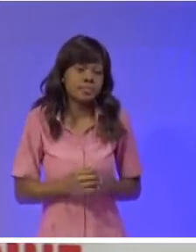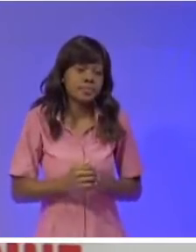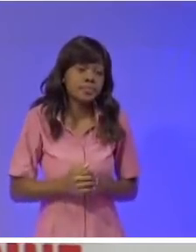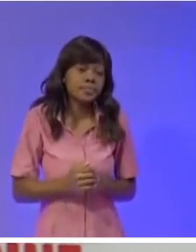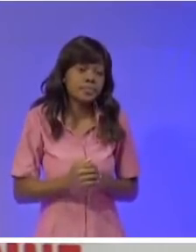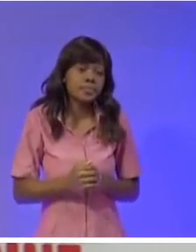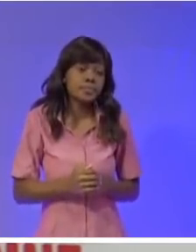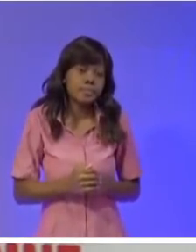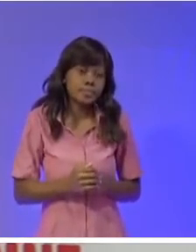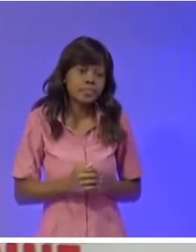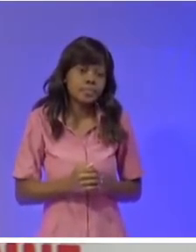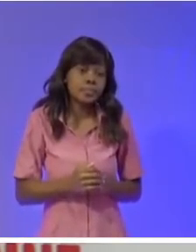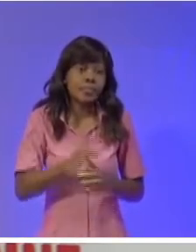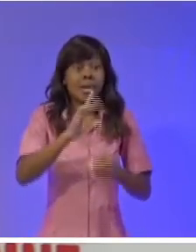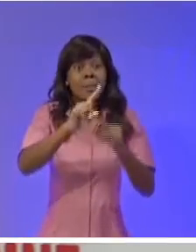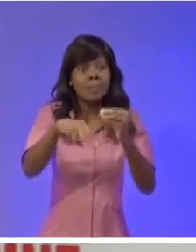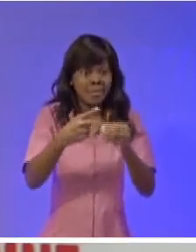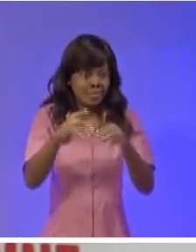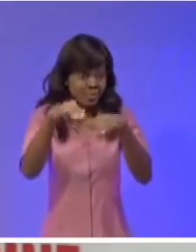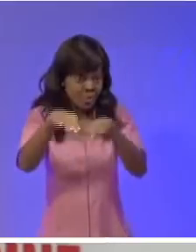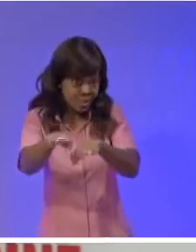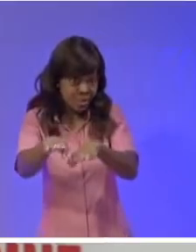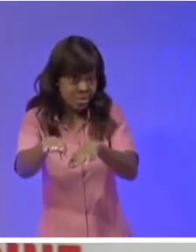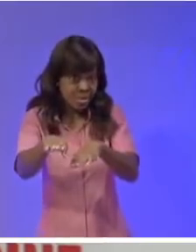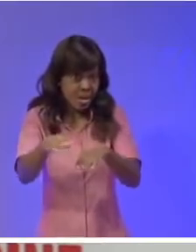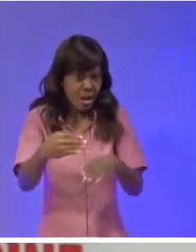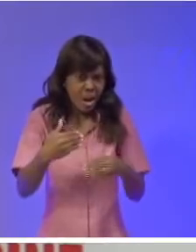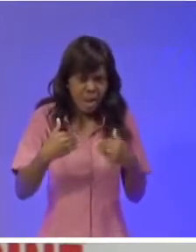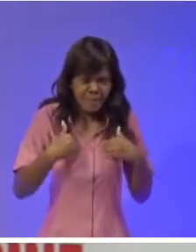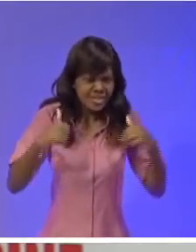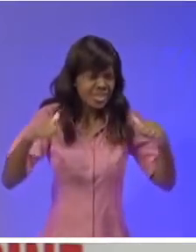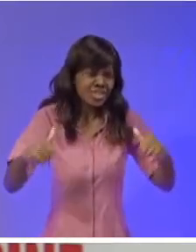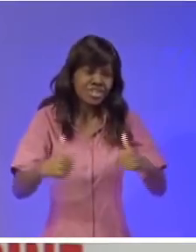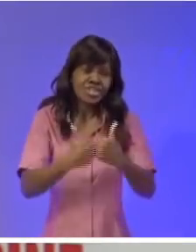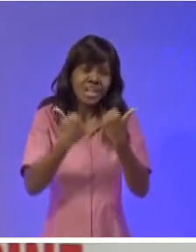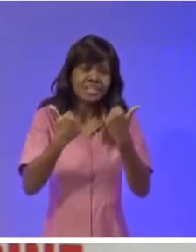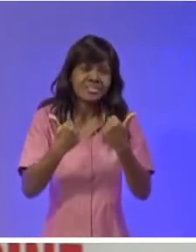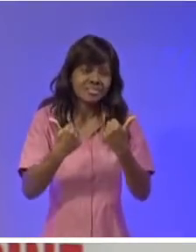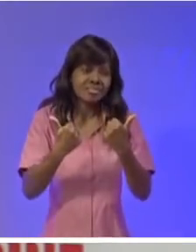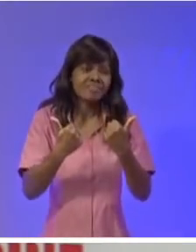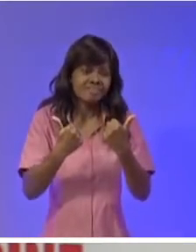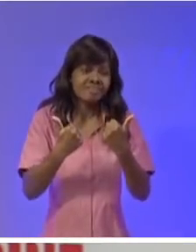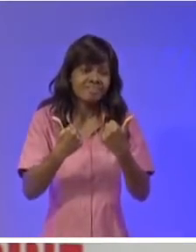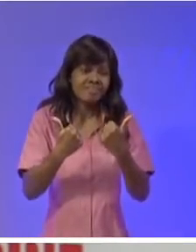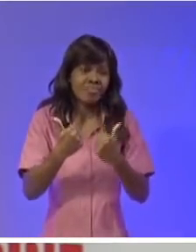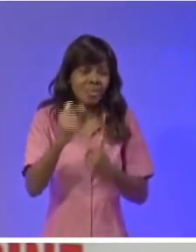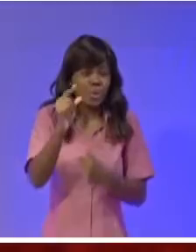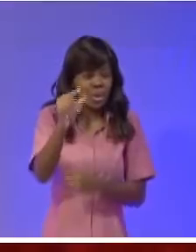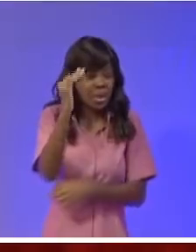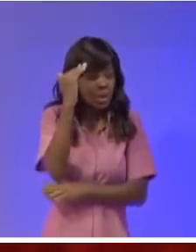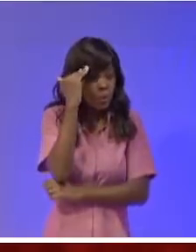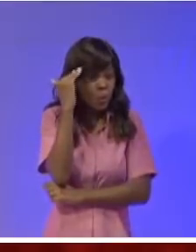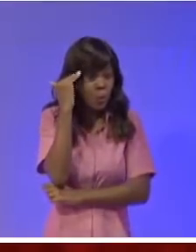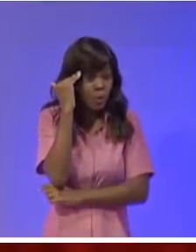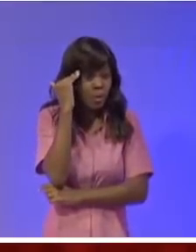I'm having a little challenge. CMO, do you understand this thing about the beaches and the party and the